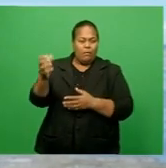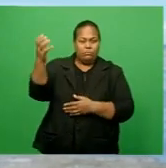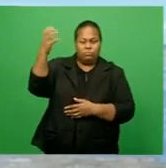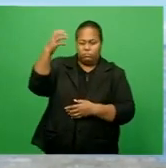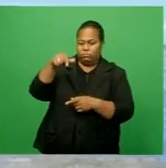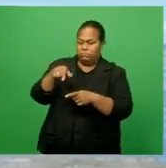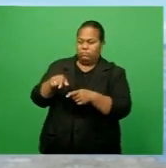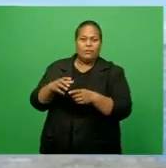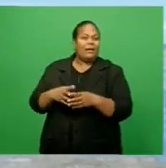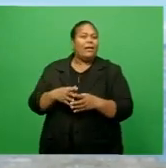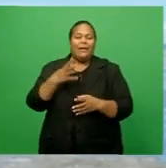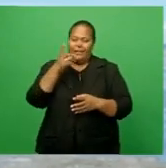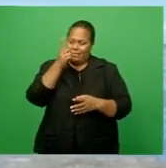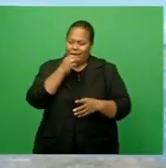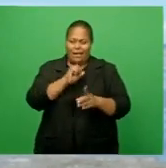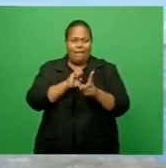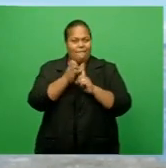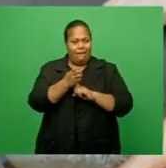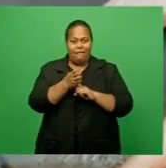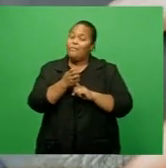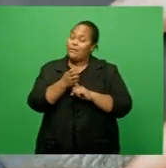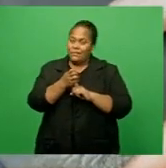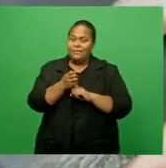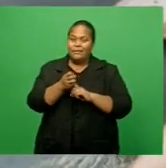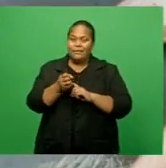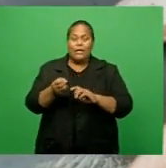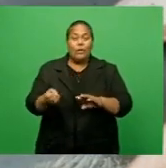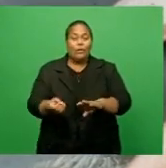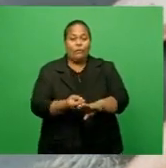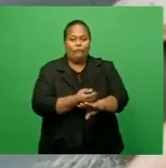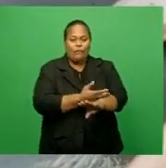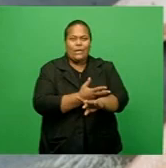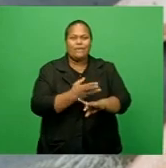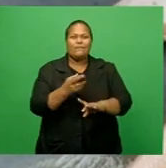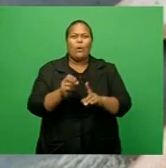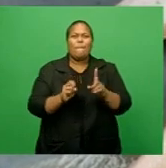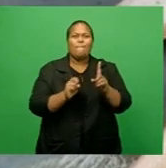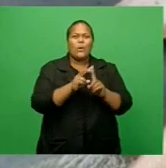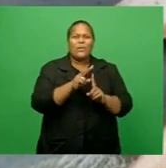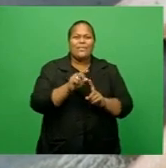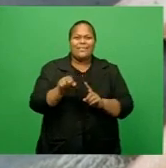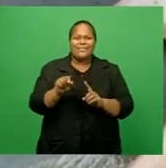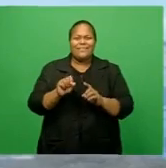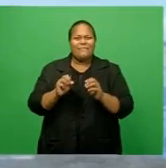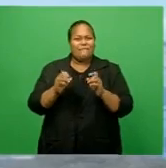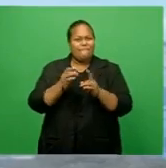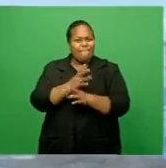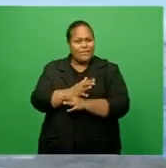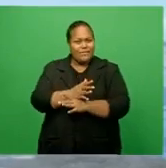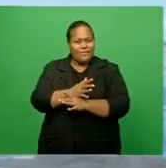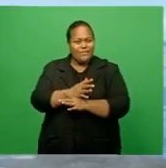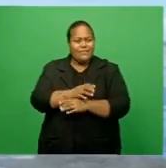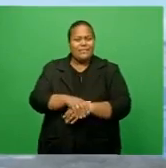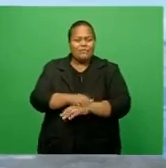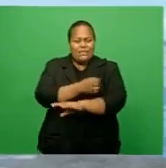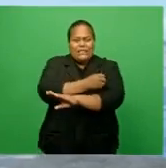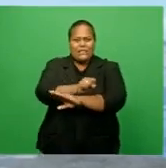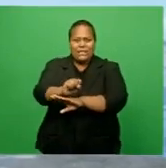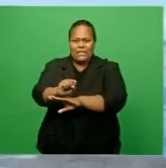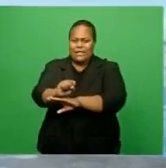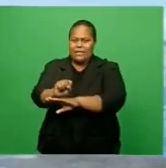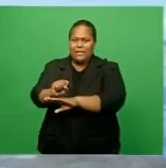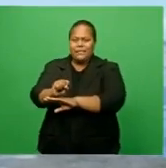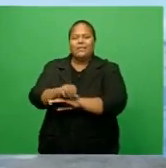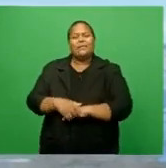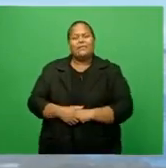that is very good for the poisonous aspect that is being brought out from the sea, consumed by fish,